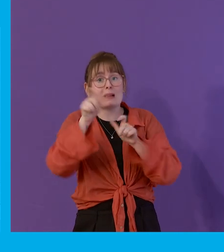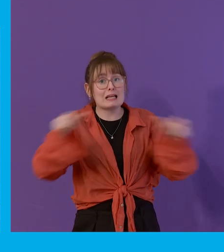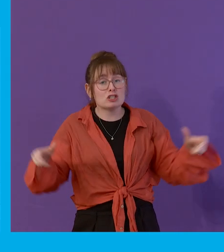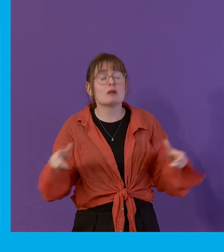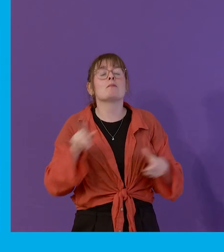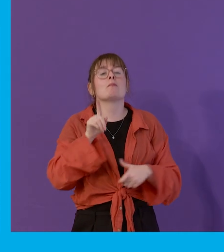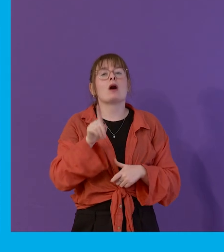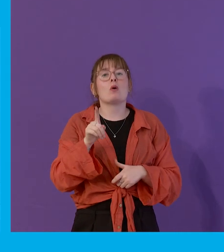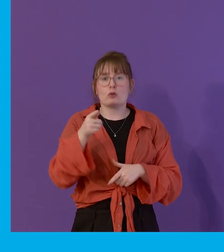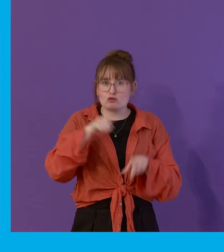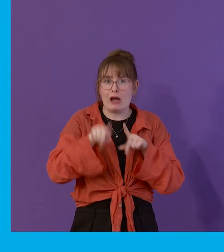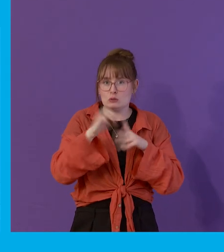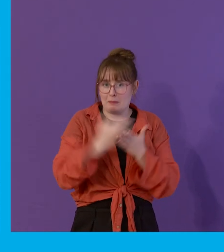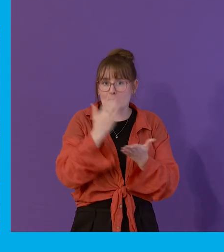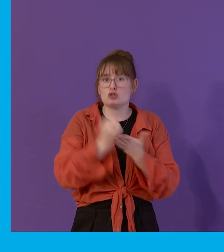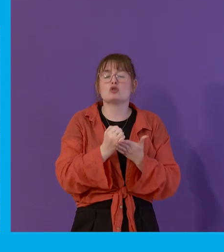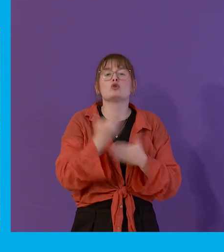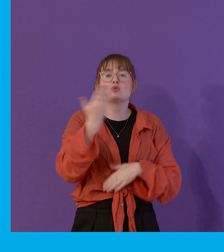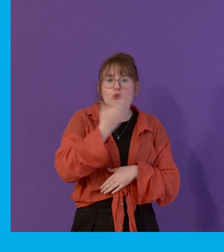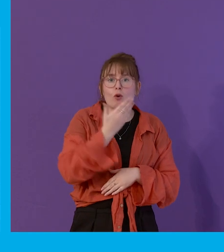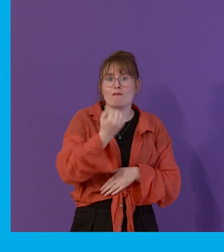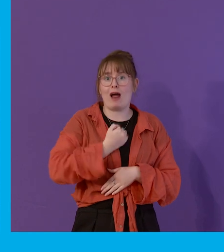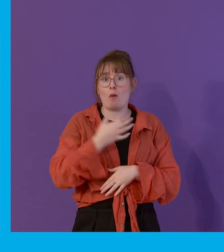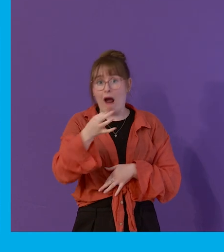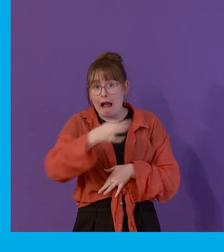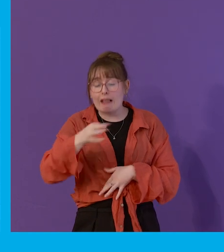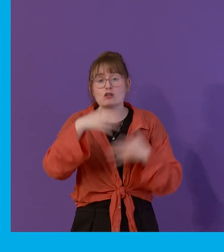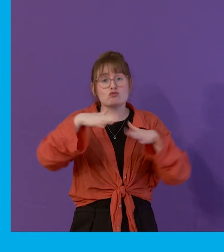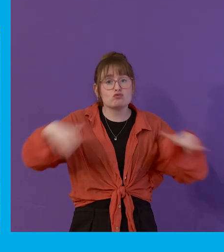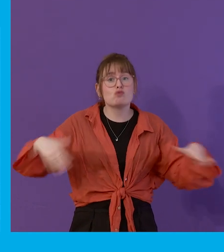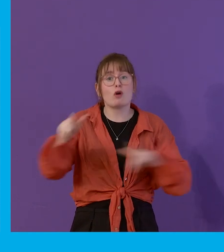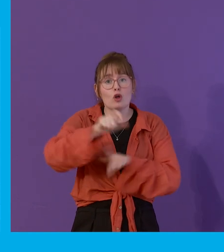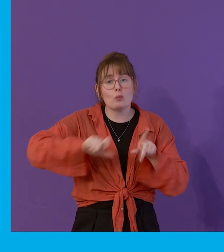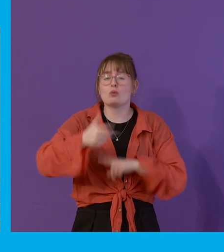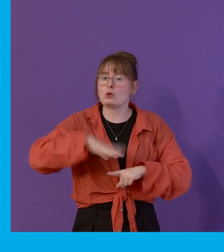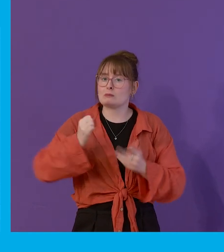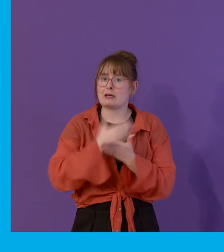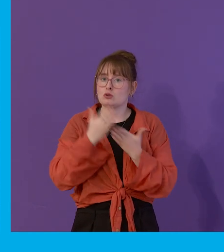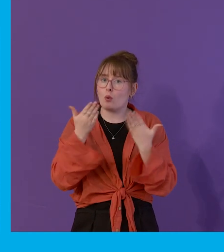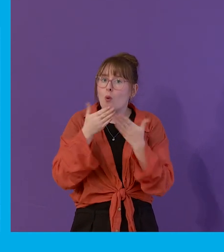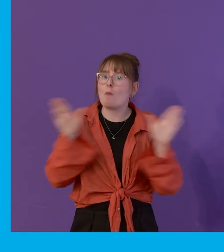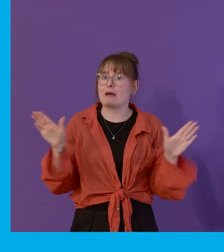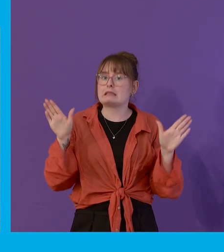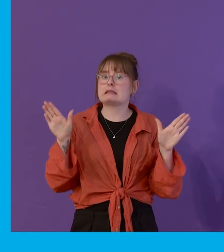keep schools for our rural communities and our island communities open, I